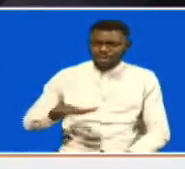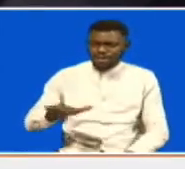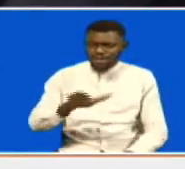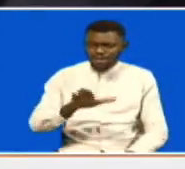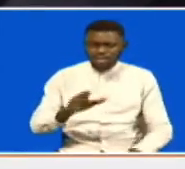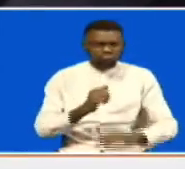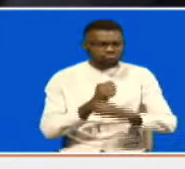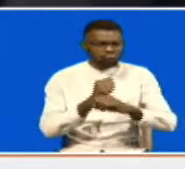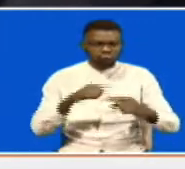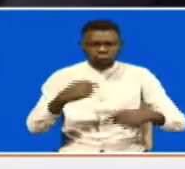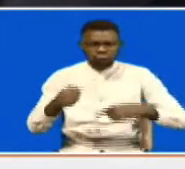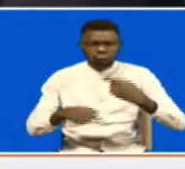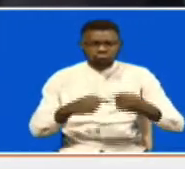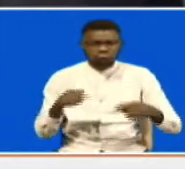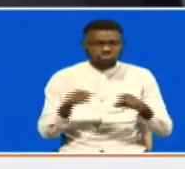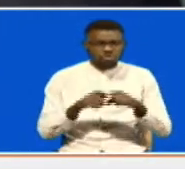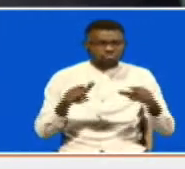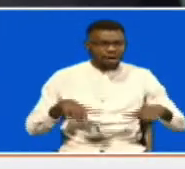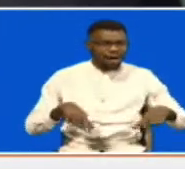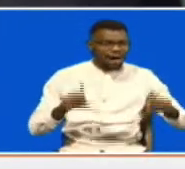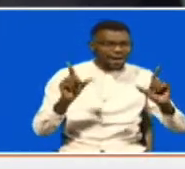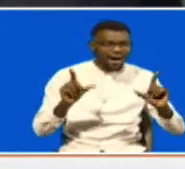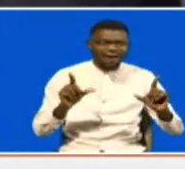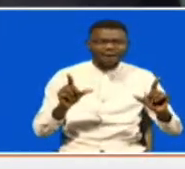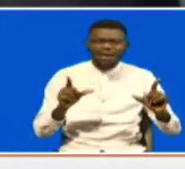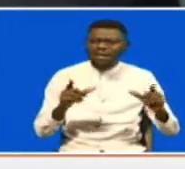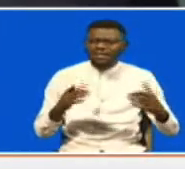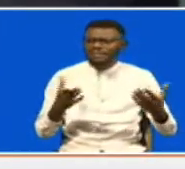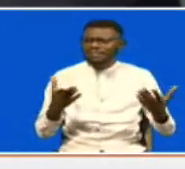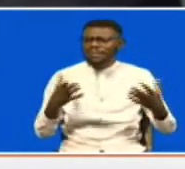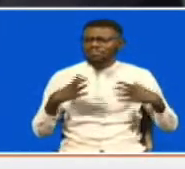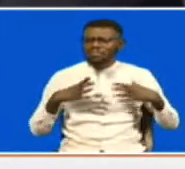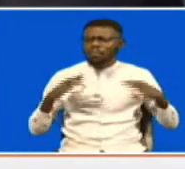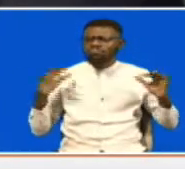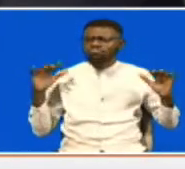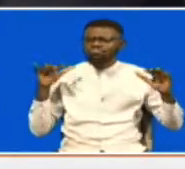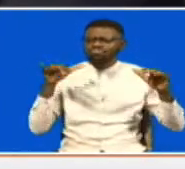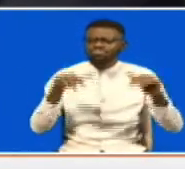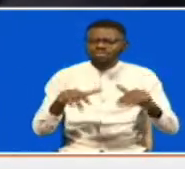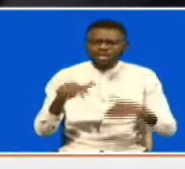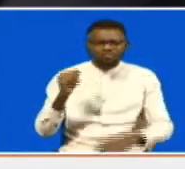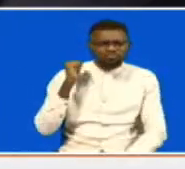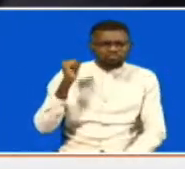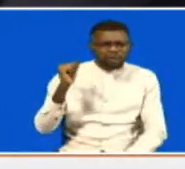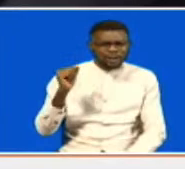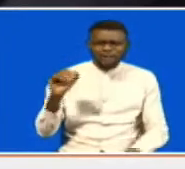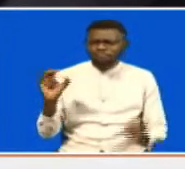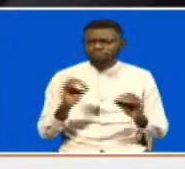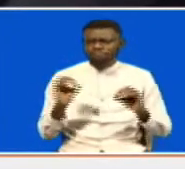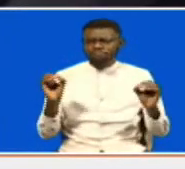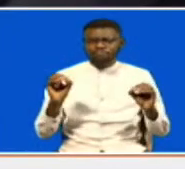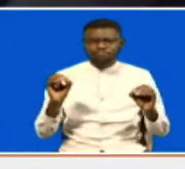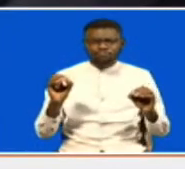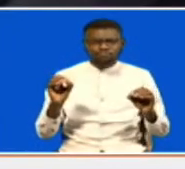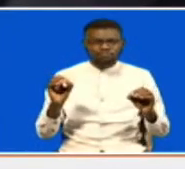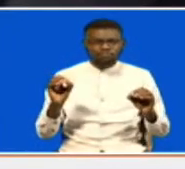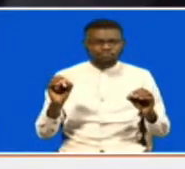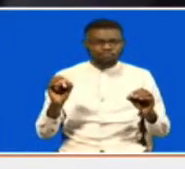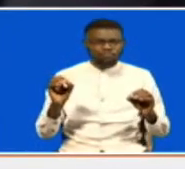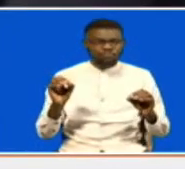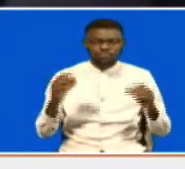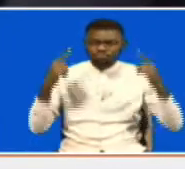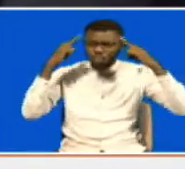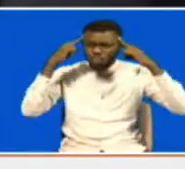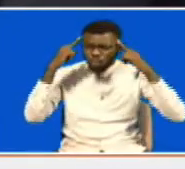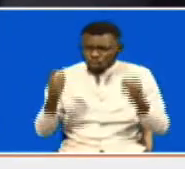areas and should not be allowed to become a theater for politics or rowdy